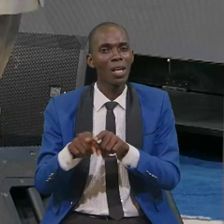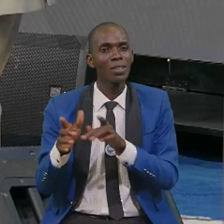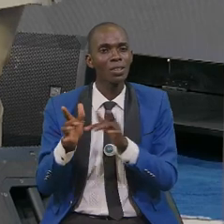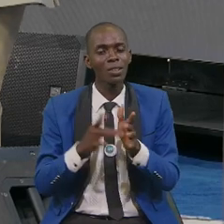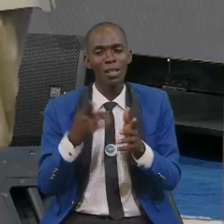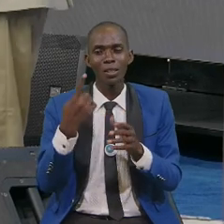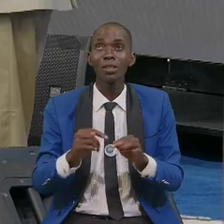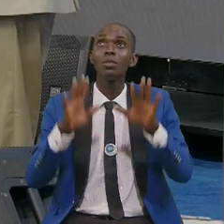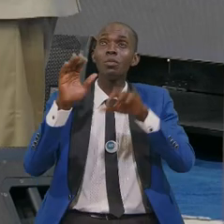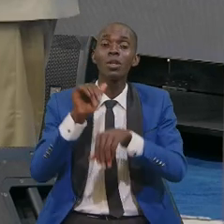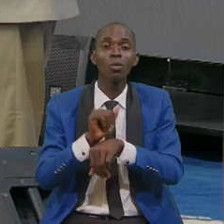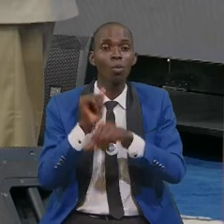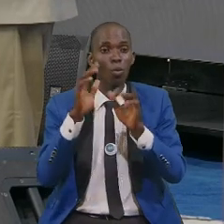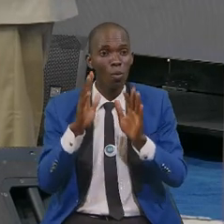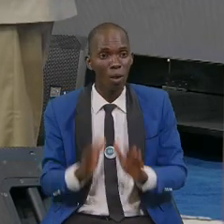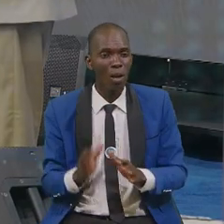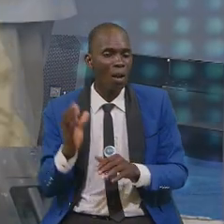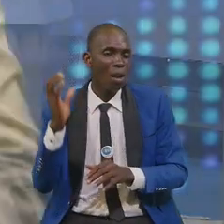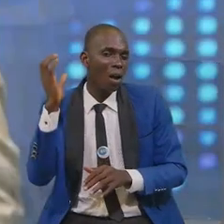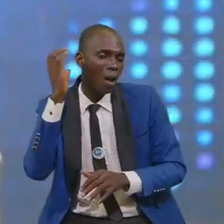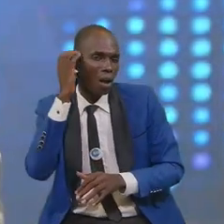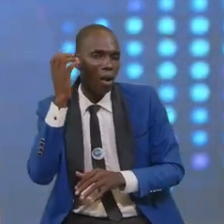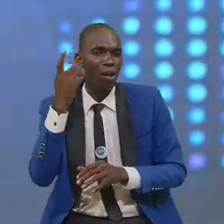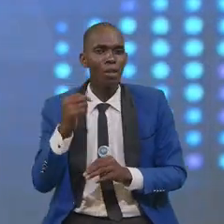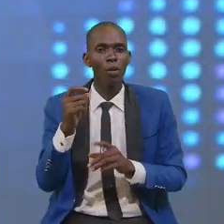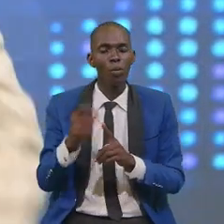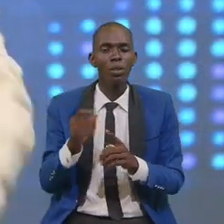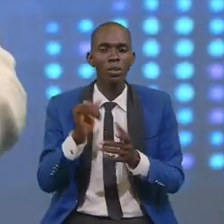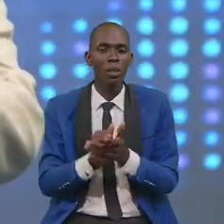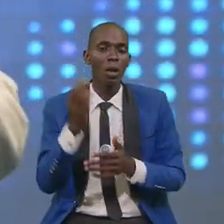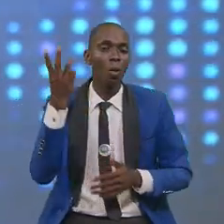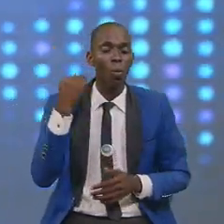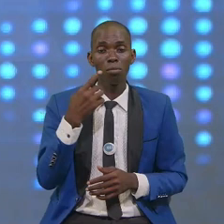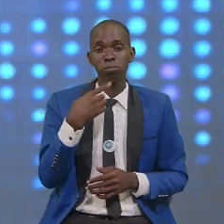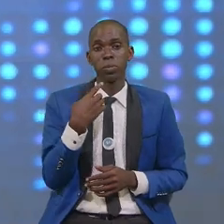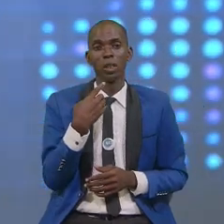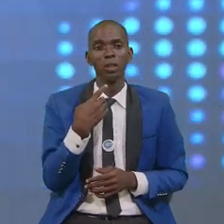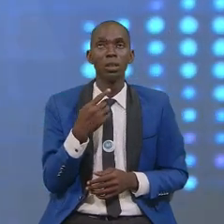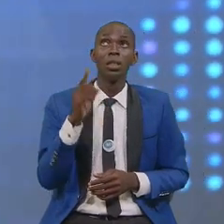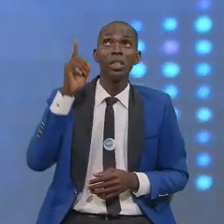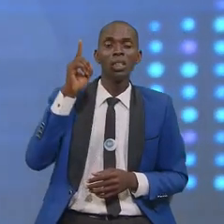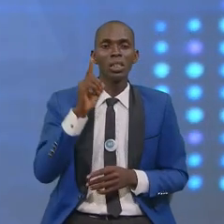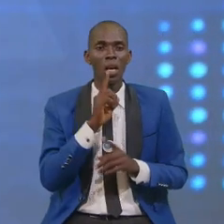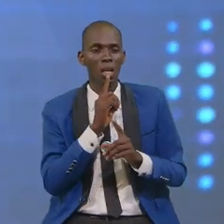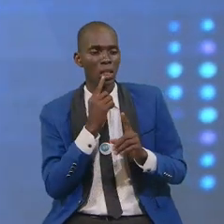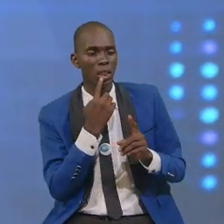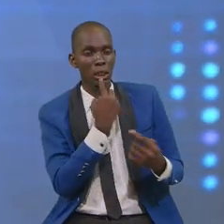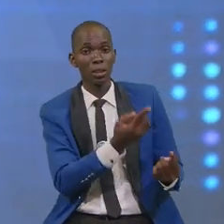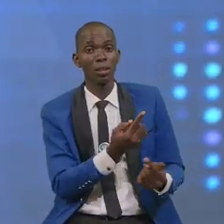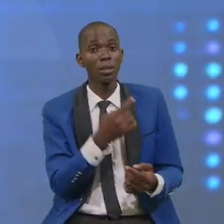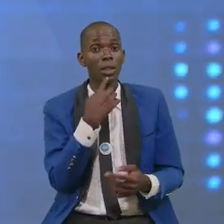worker, heard the word that was spoken, he says unto the ruler of